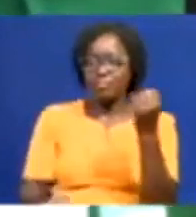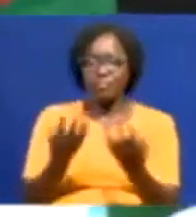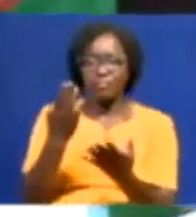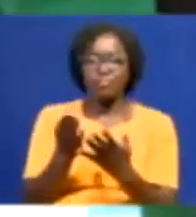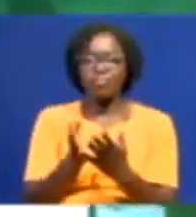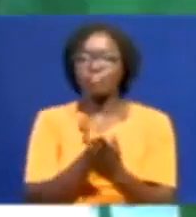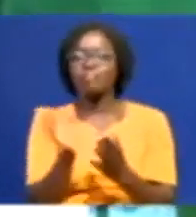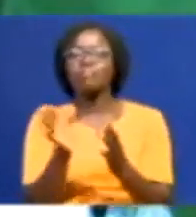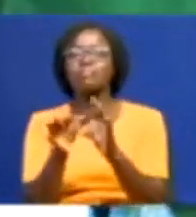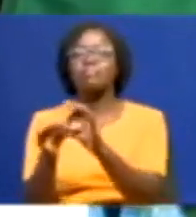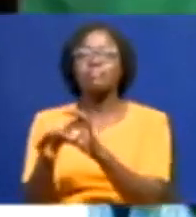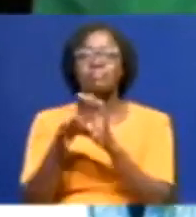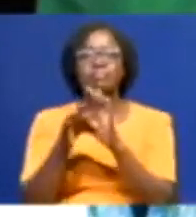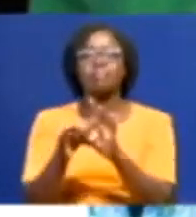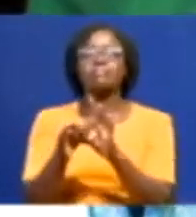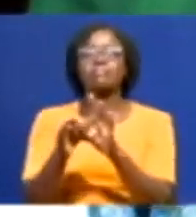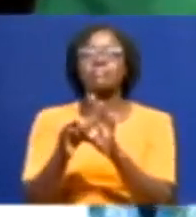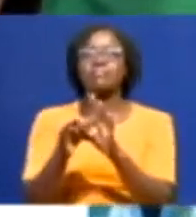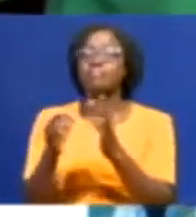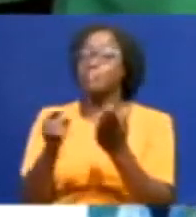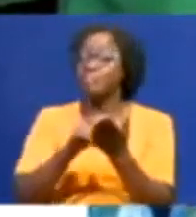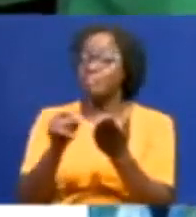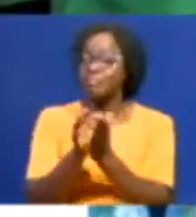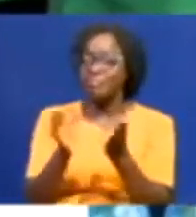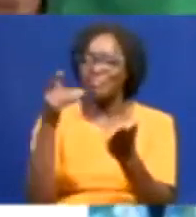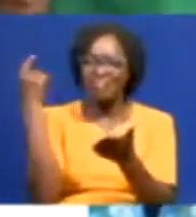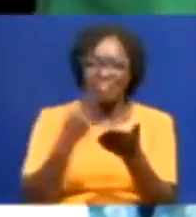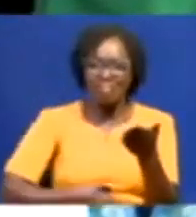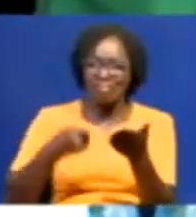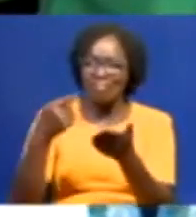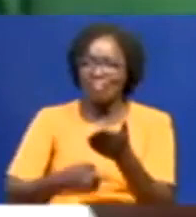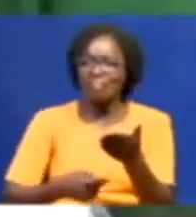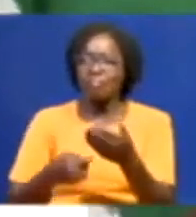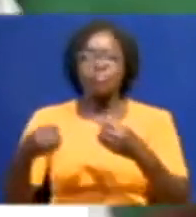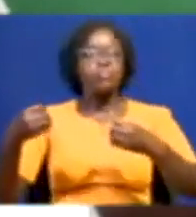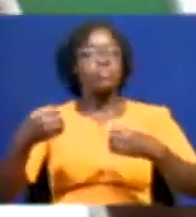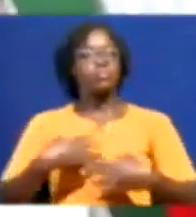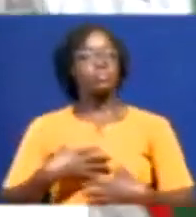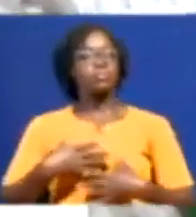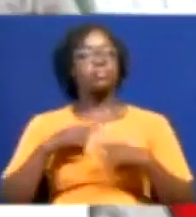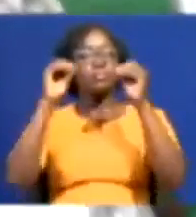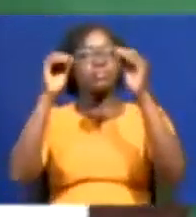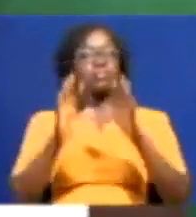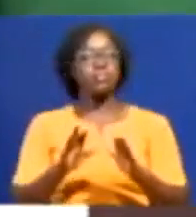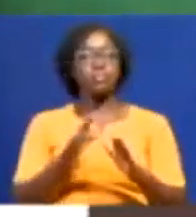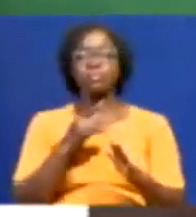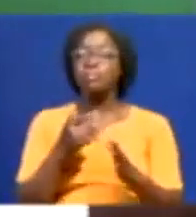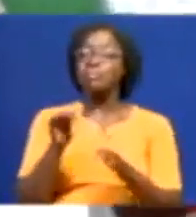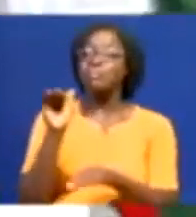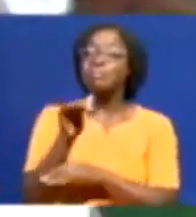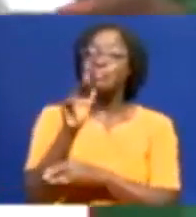deputy secretary general Hesbon Otone said that the deductions came as a shocker to teachers, urging NSSF to